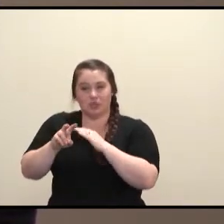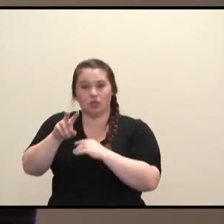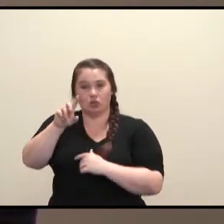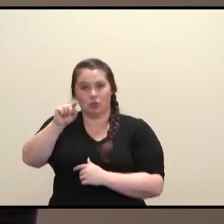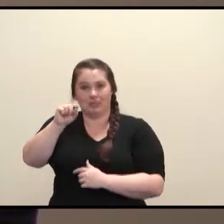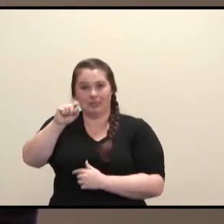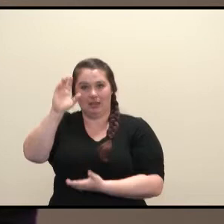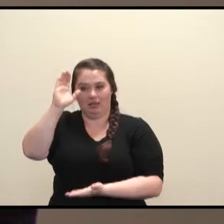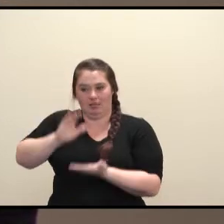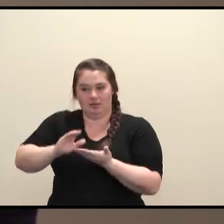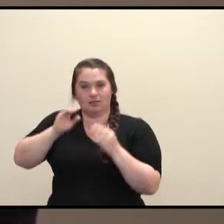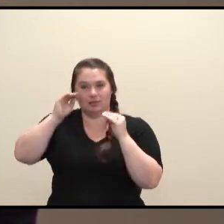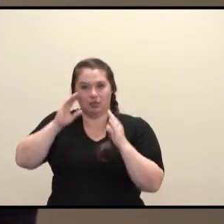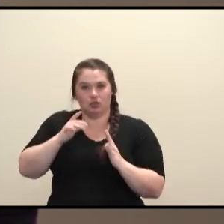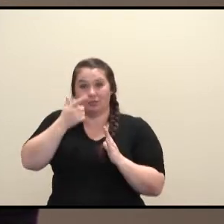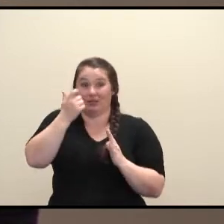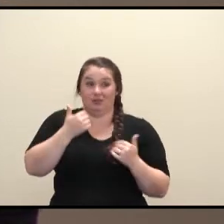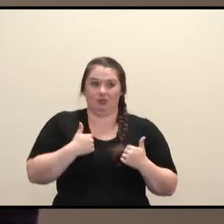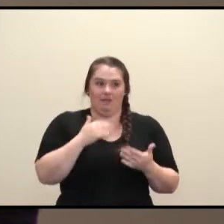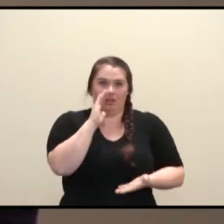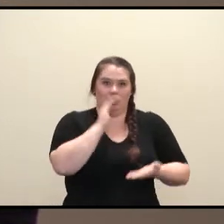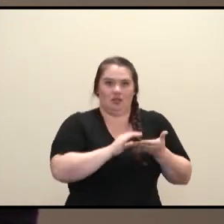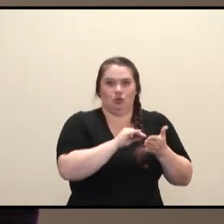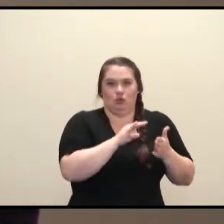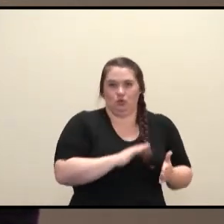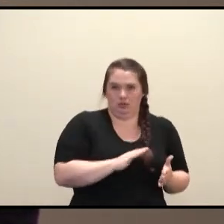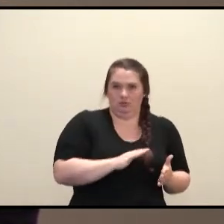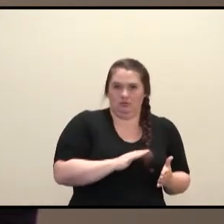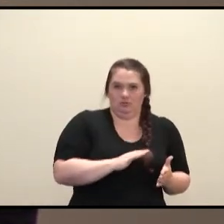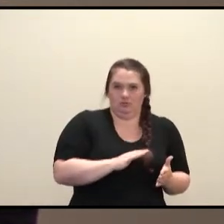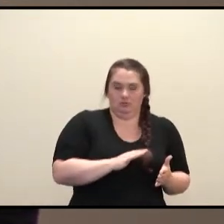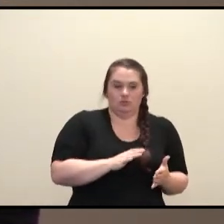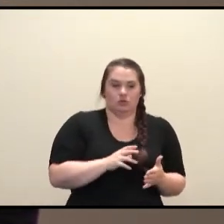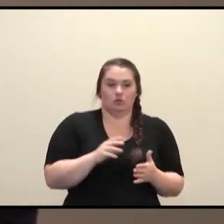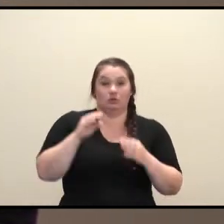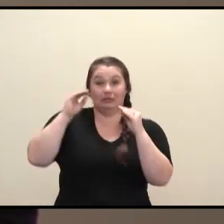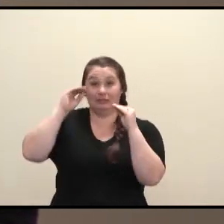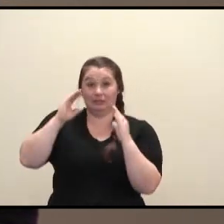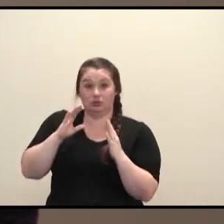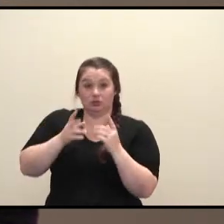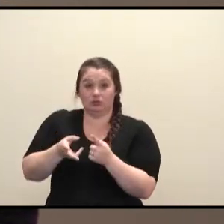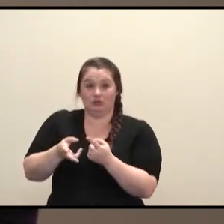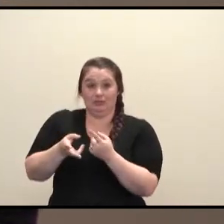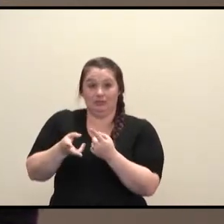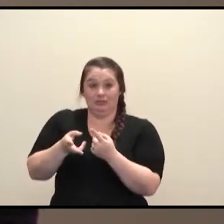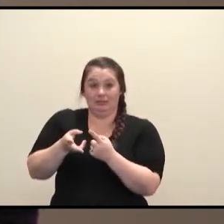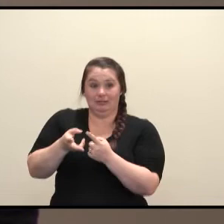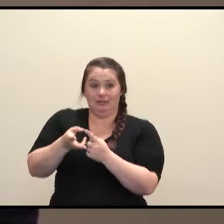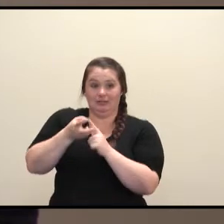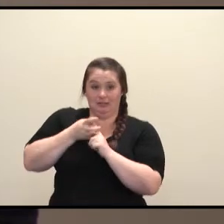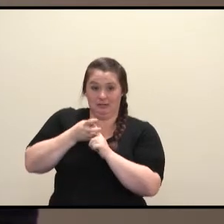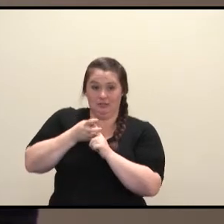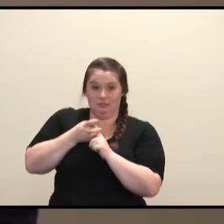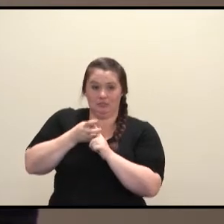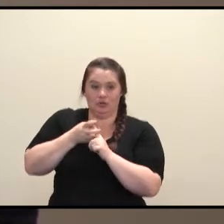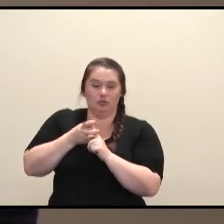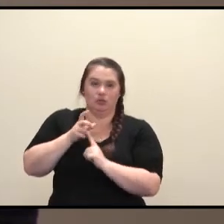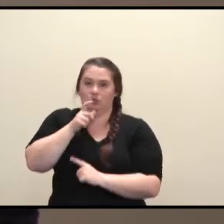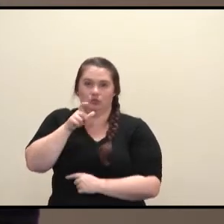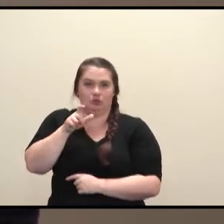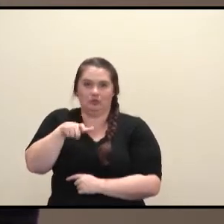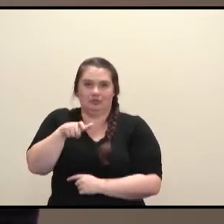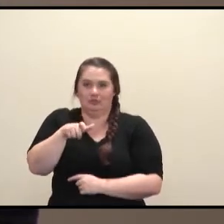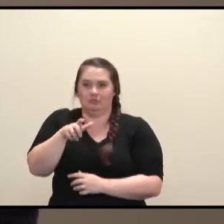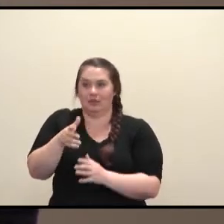teachers because we have less students. And so with teacher turnover, we shouldn't be asking anyone